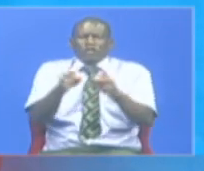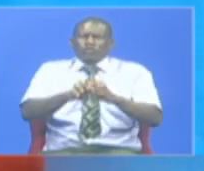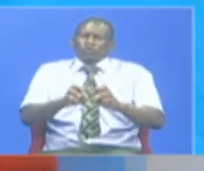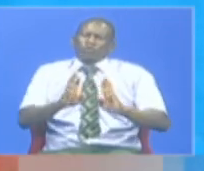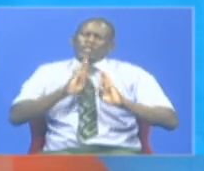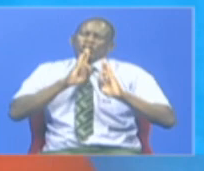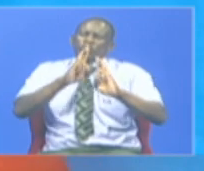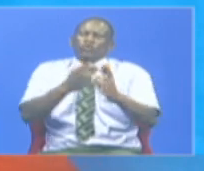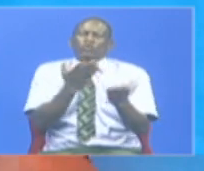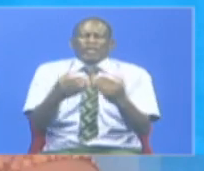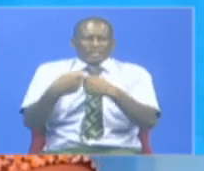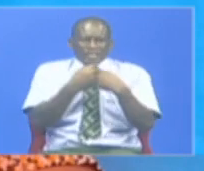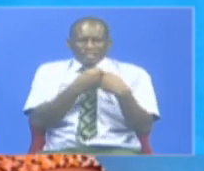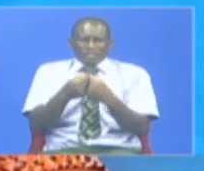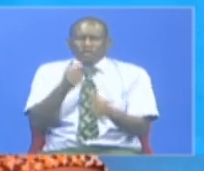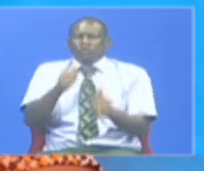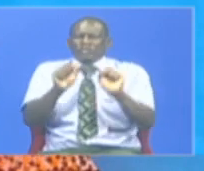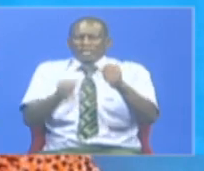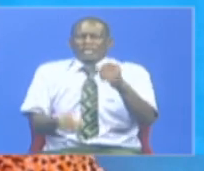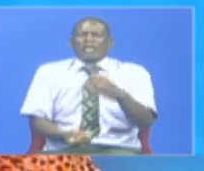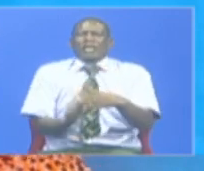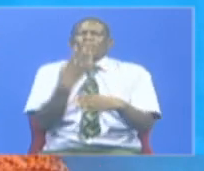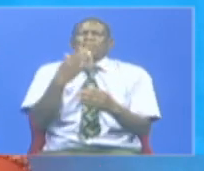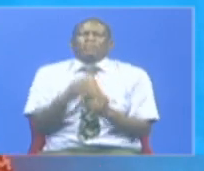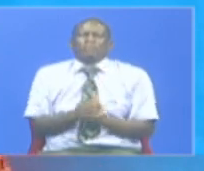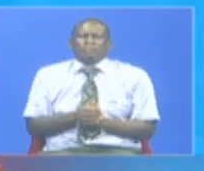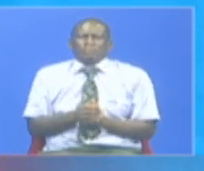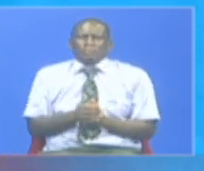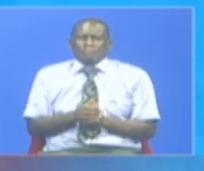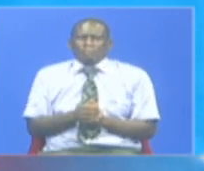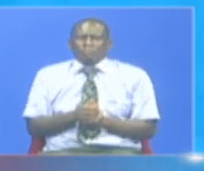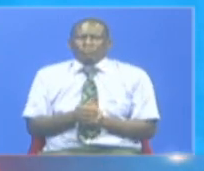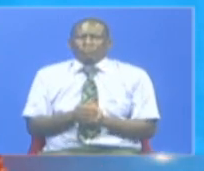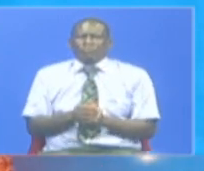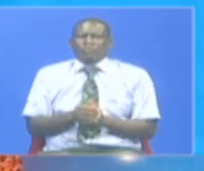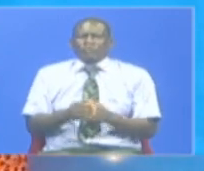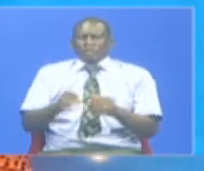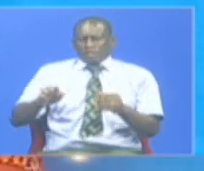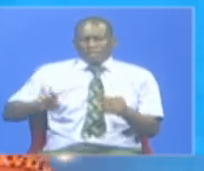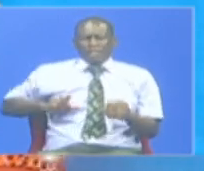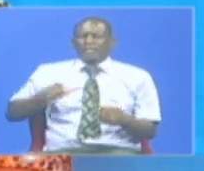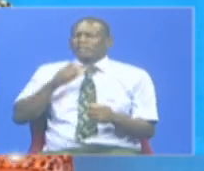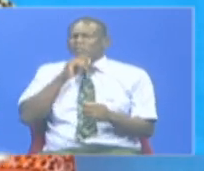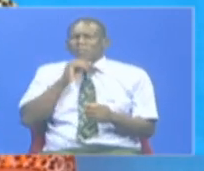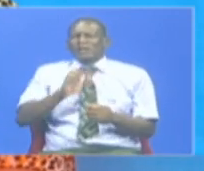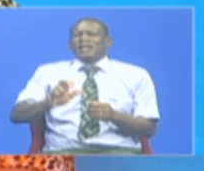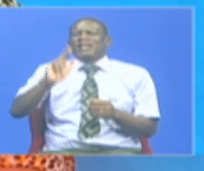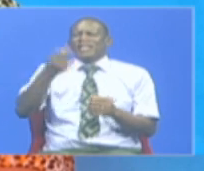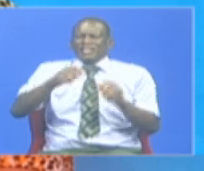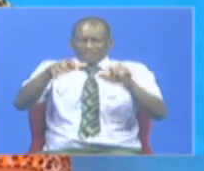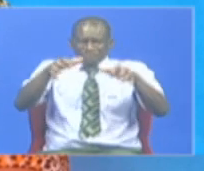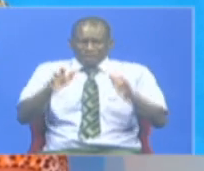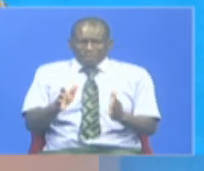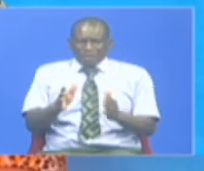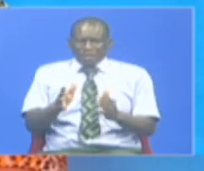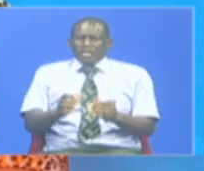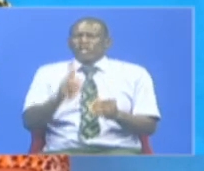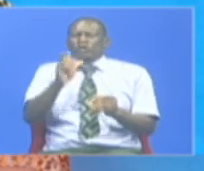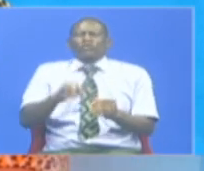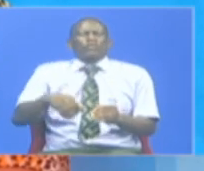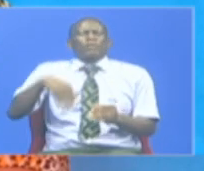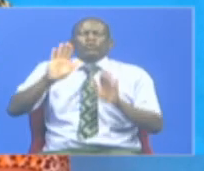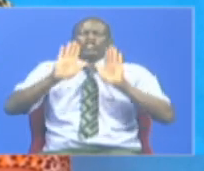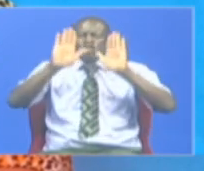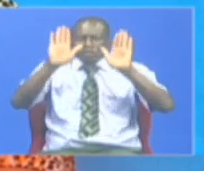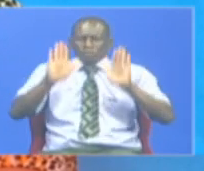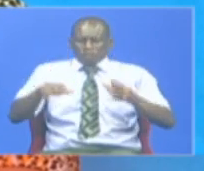to any challenges that may be forthcoming. Ladies and gentlemen, the Kenyan farmer is one of the most